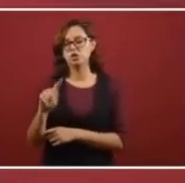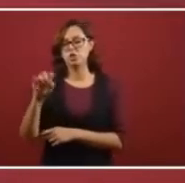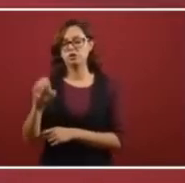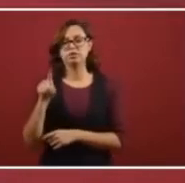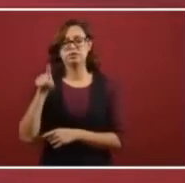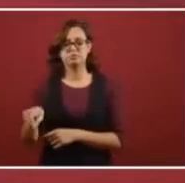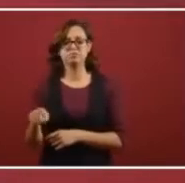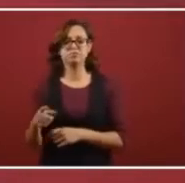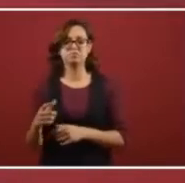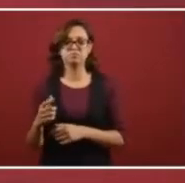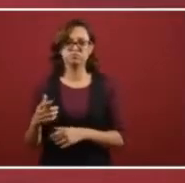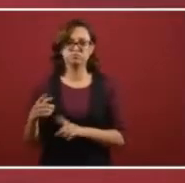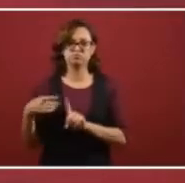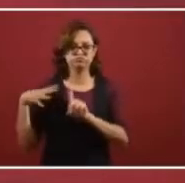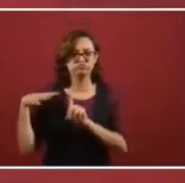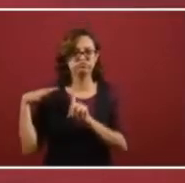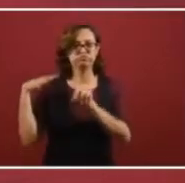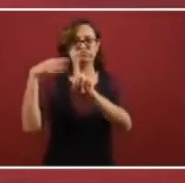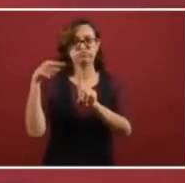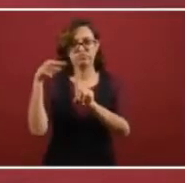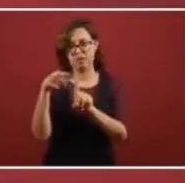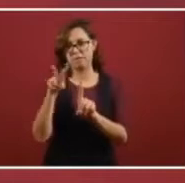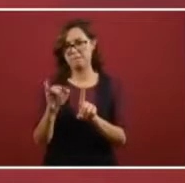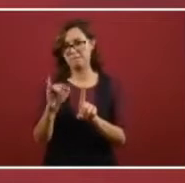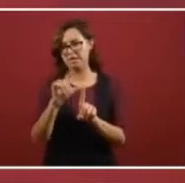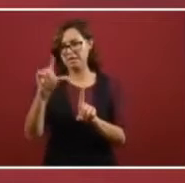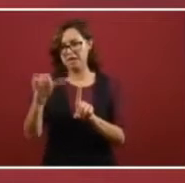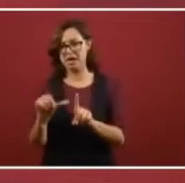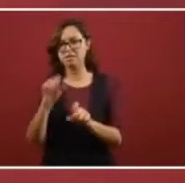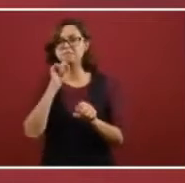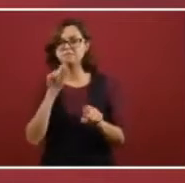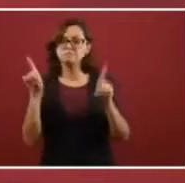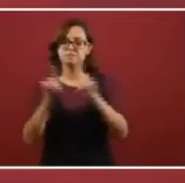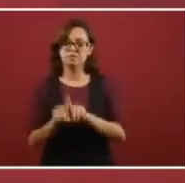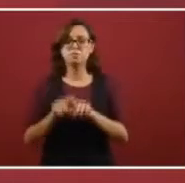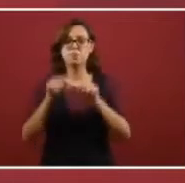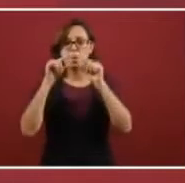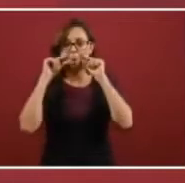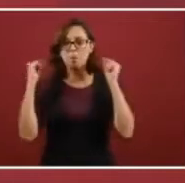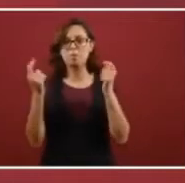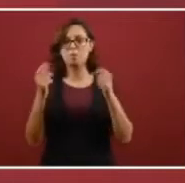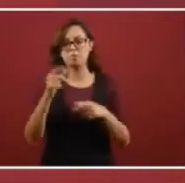the movement of the Zapatistas, that was Zapata. And then we'll finish